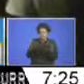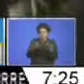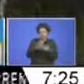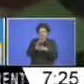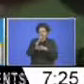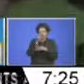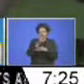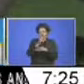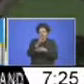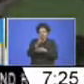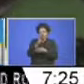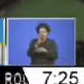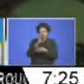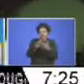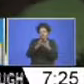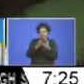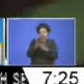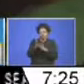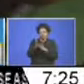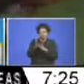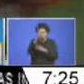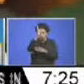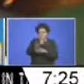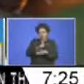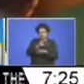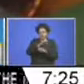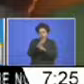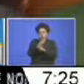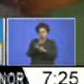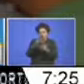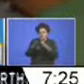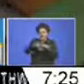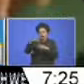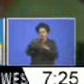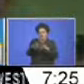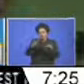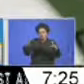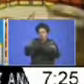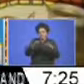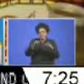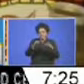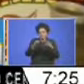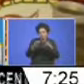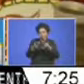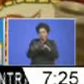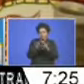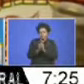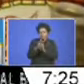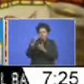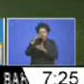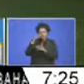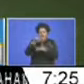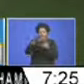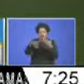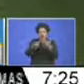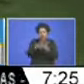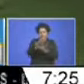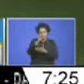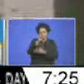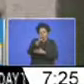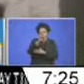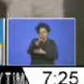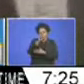True God strike, he will be out in great numbers. I'll be 800 million. Calling all Saxons,